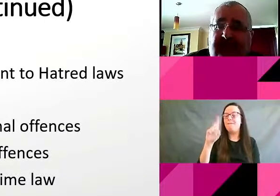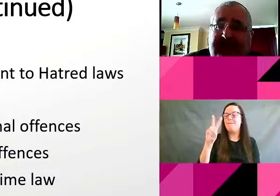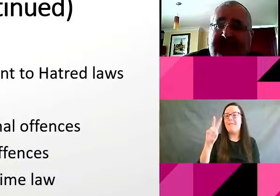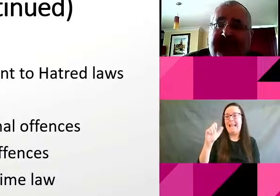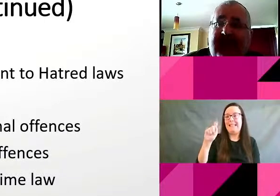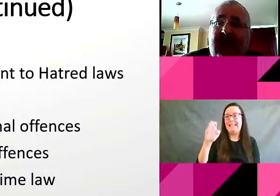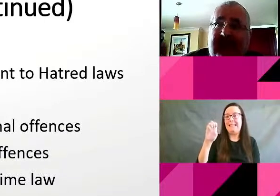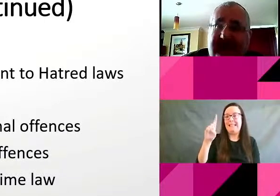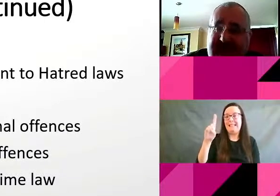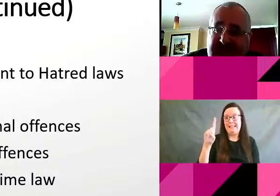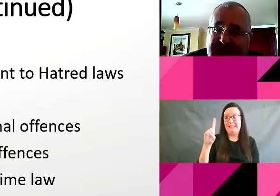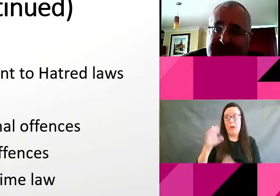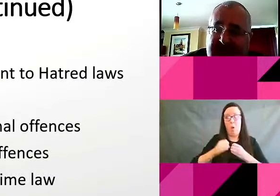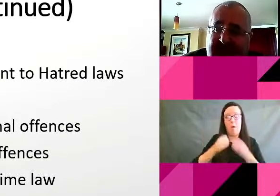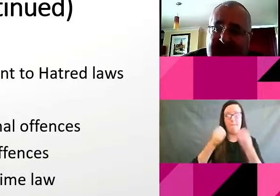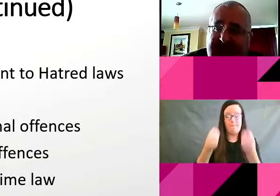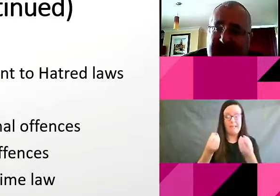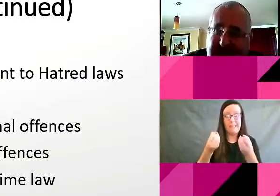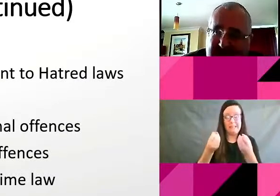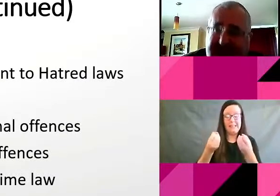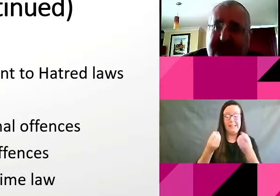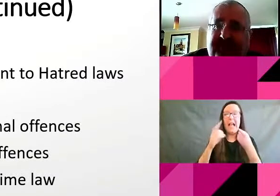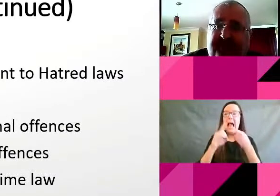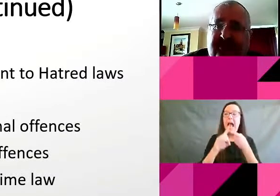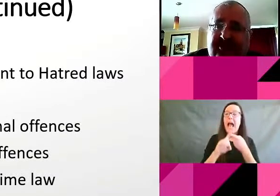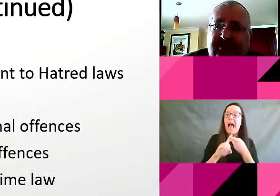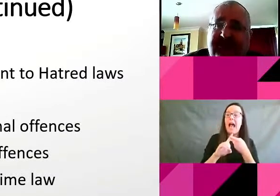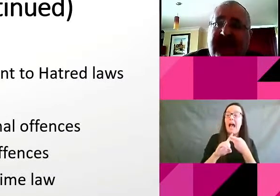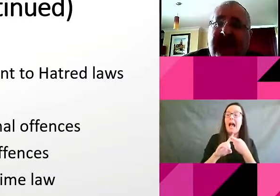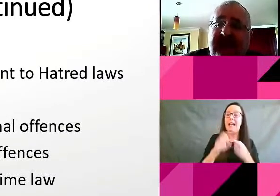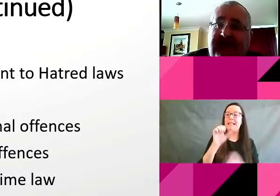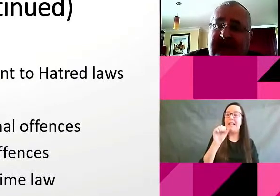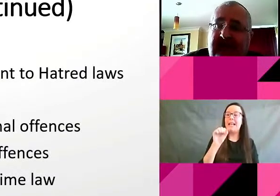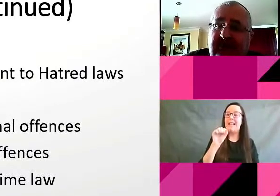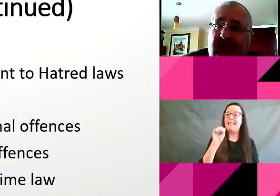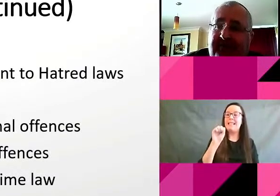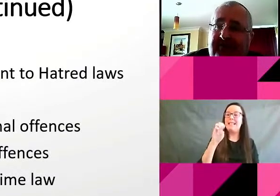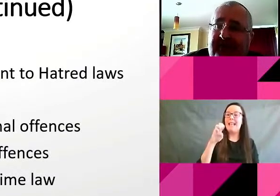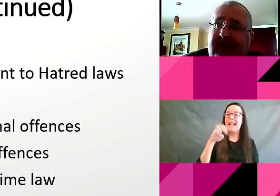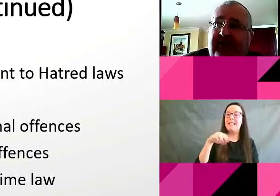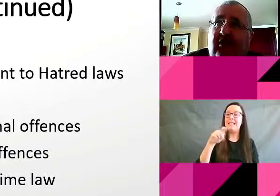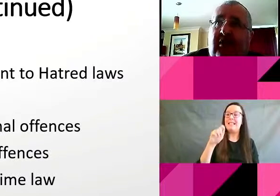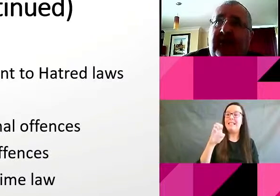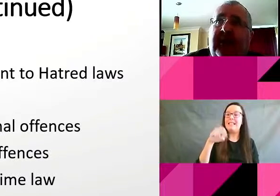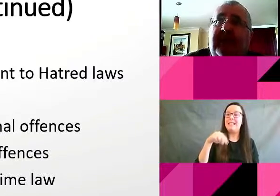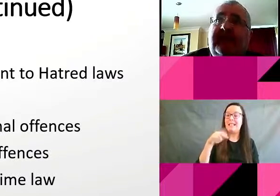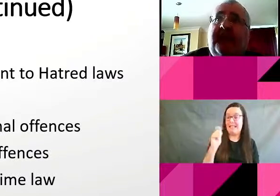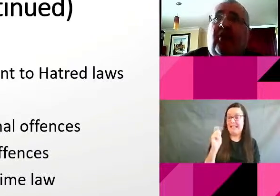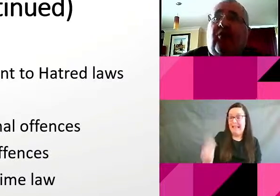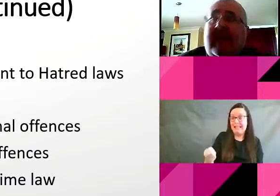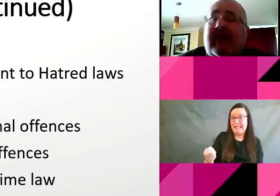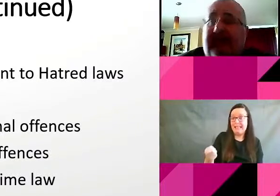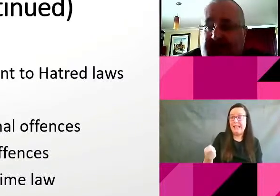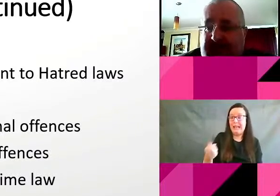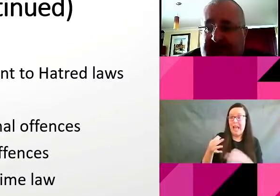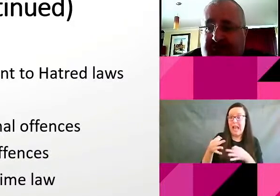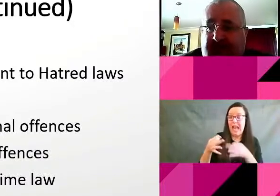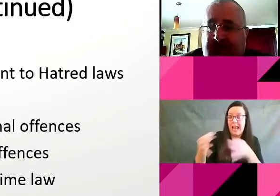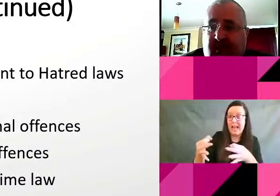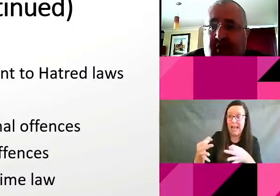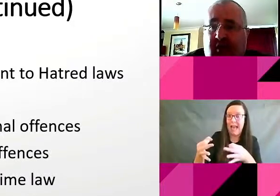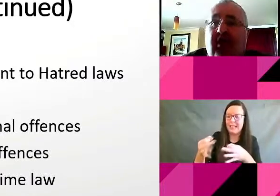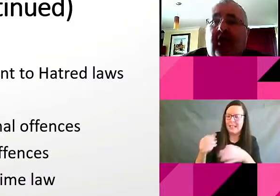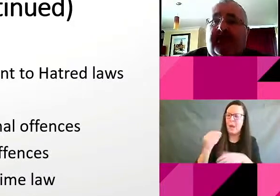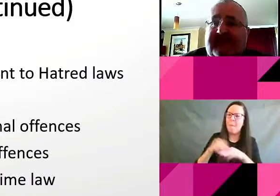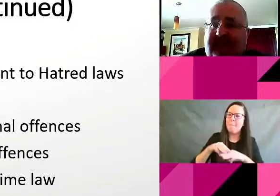aggravated offences and the sentencing enhancement provisions deal with what we might call the more regular hate